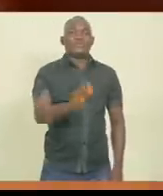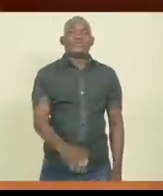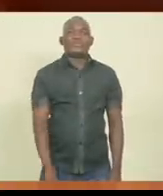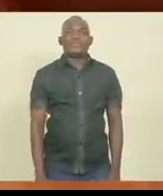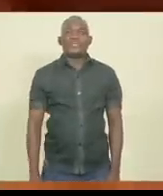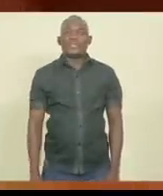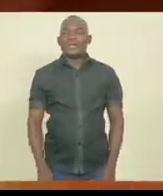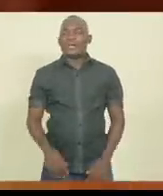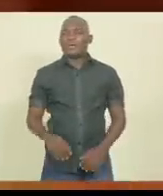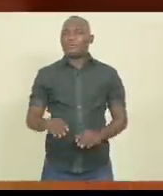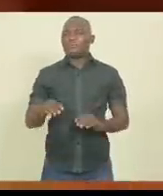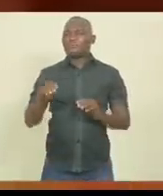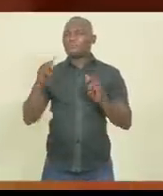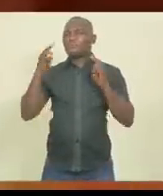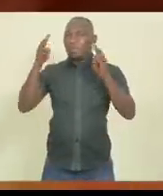Wow.